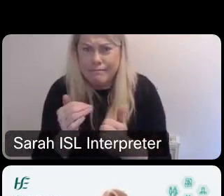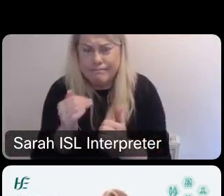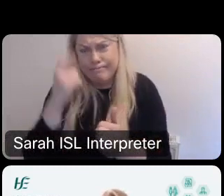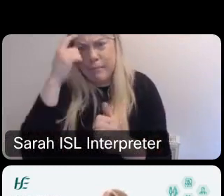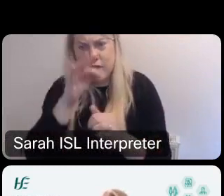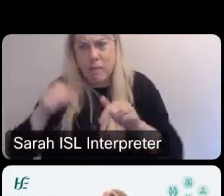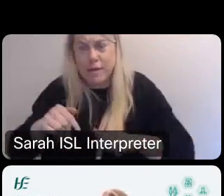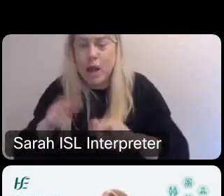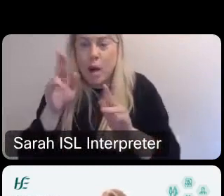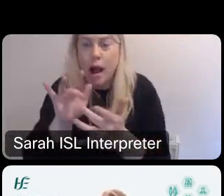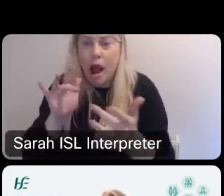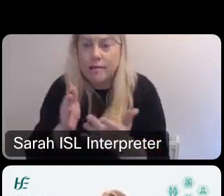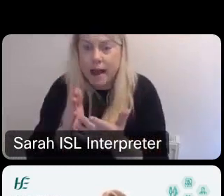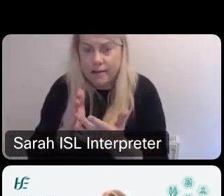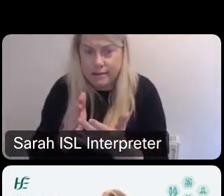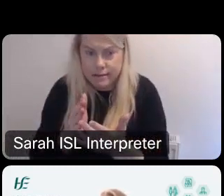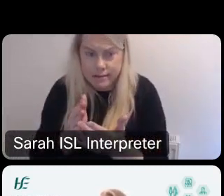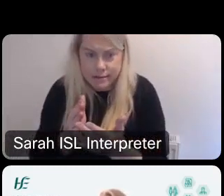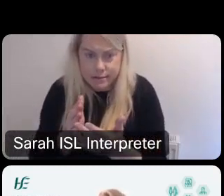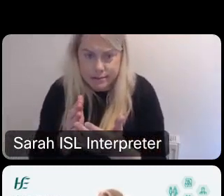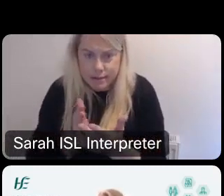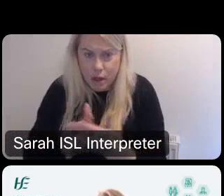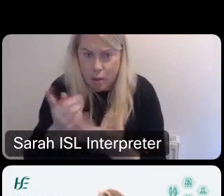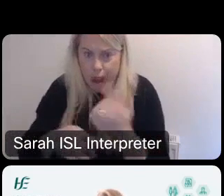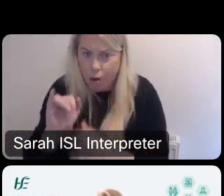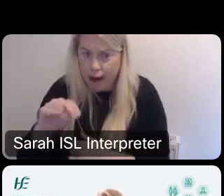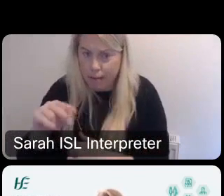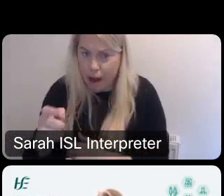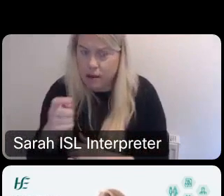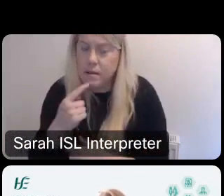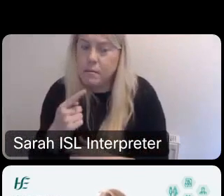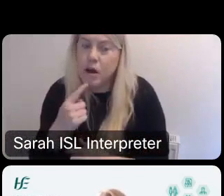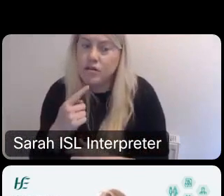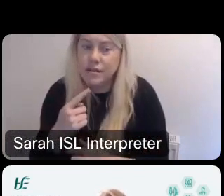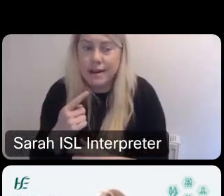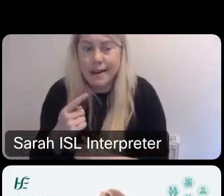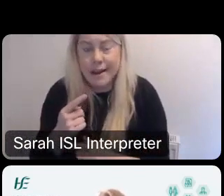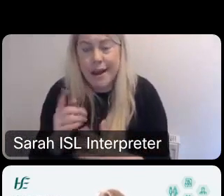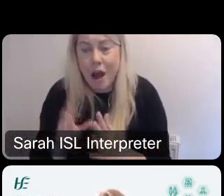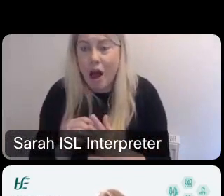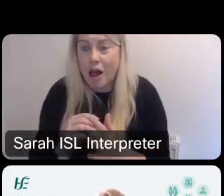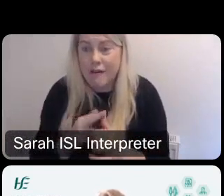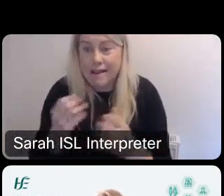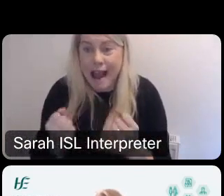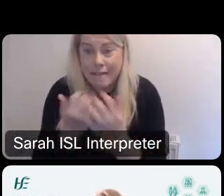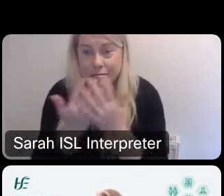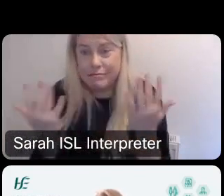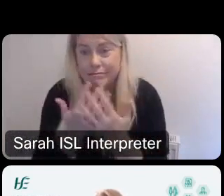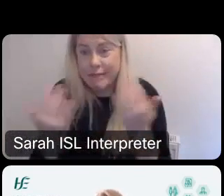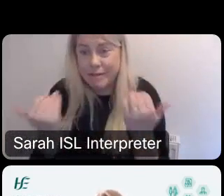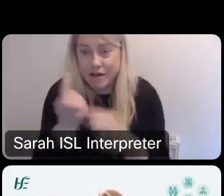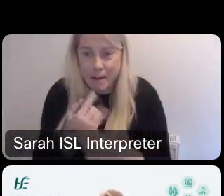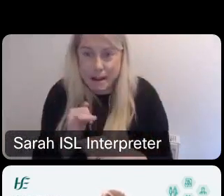touch via our inbox. But know that there are already an array of resources that may be able to answer your